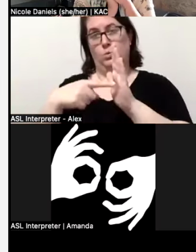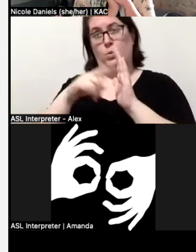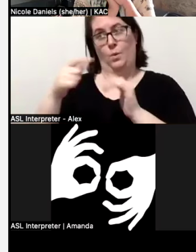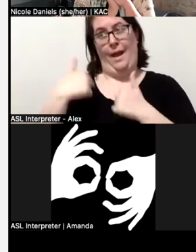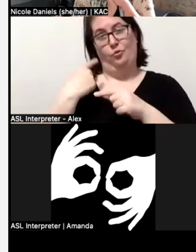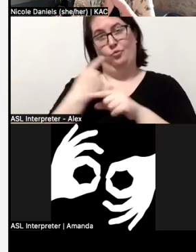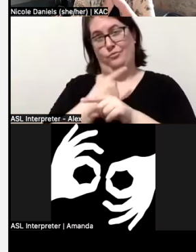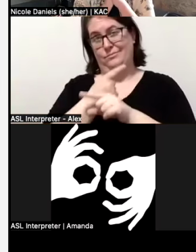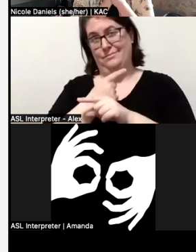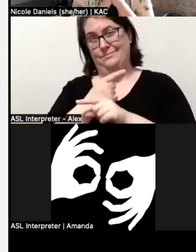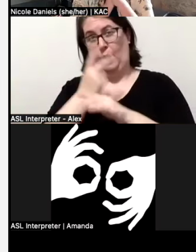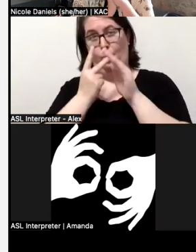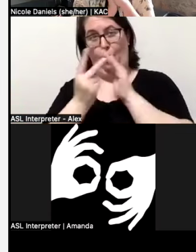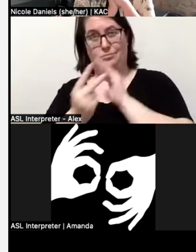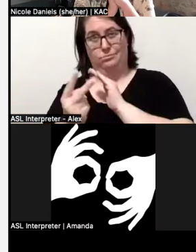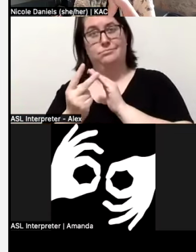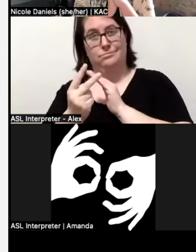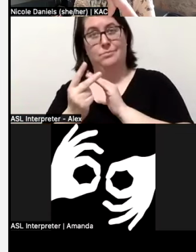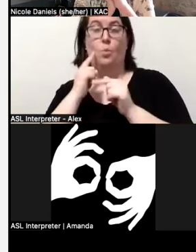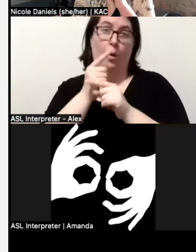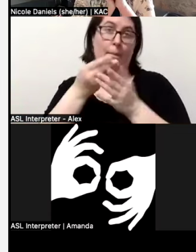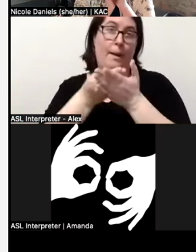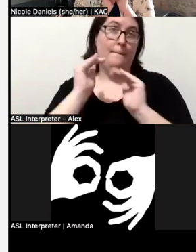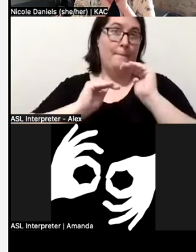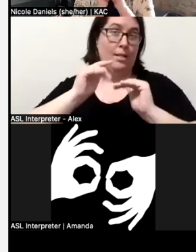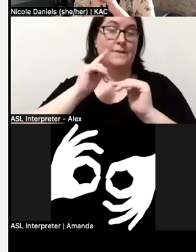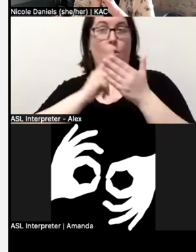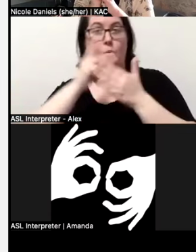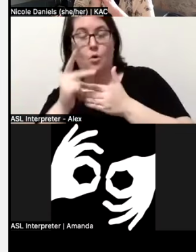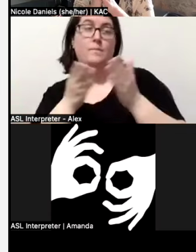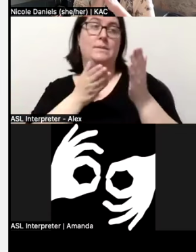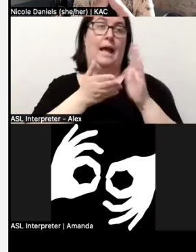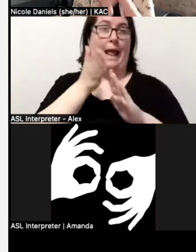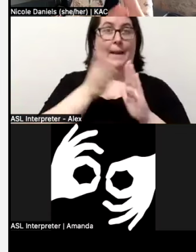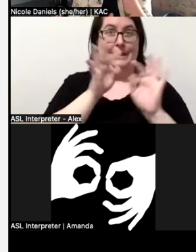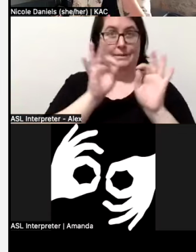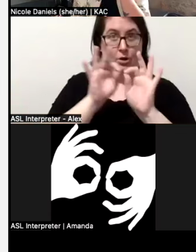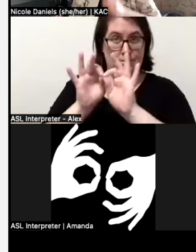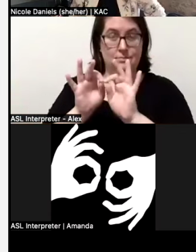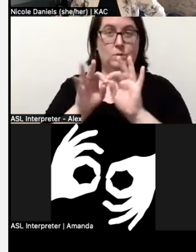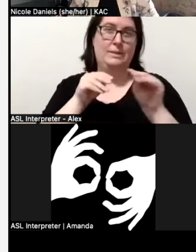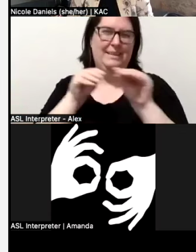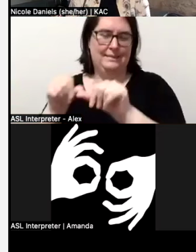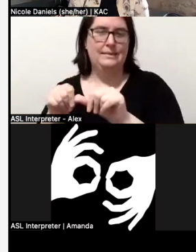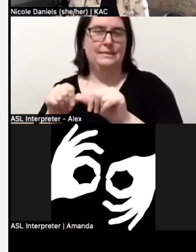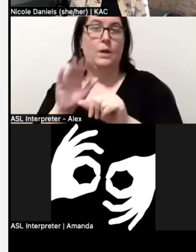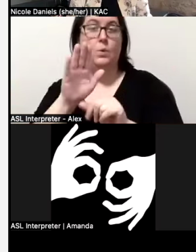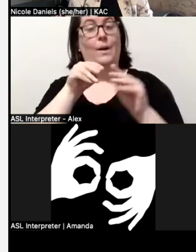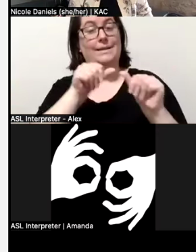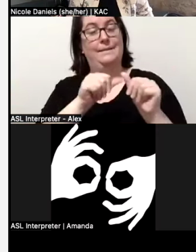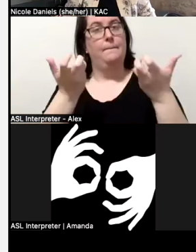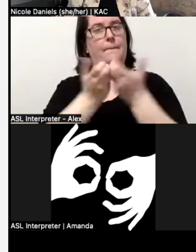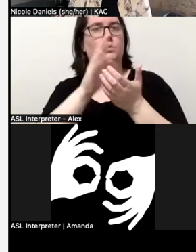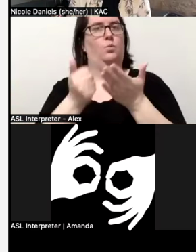budget projections, including an appropriate balance of programming and administrative expenses, and that your expenses are aligned with your